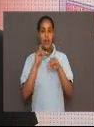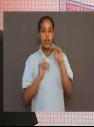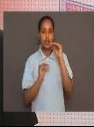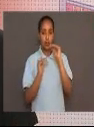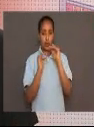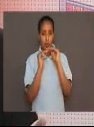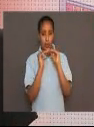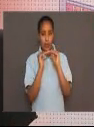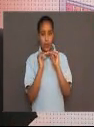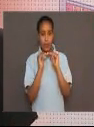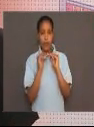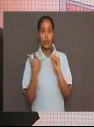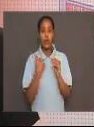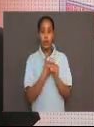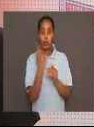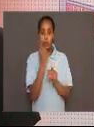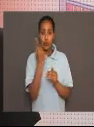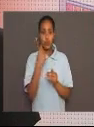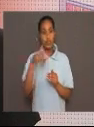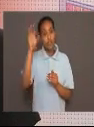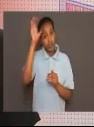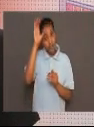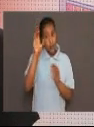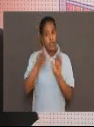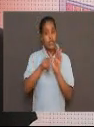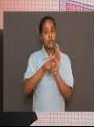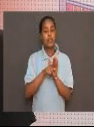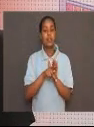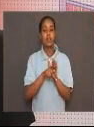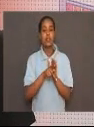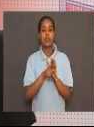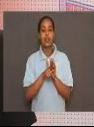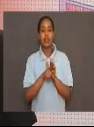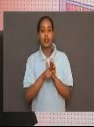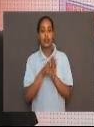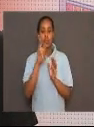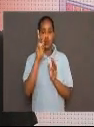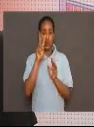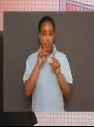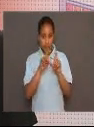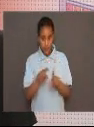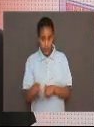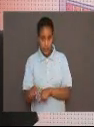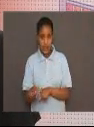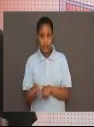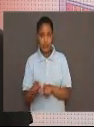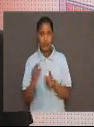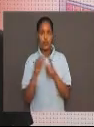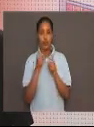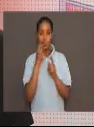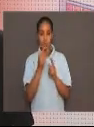equilibrium. We used Le Chatelier's principle along with 2 experiments to